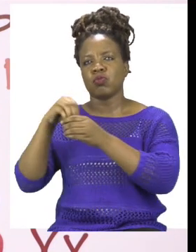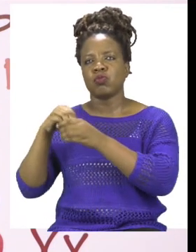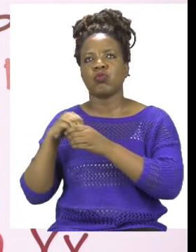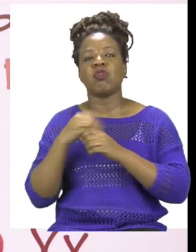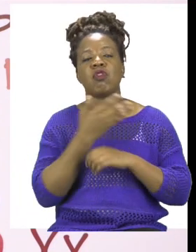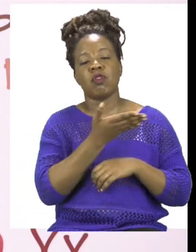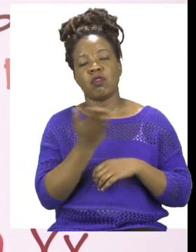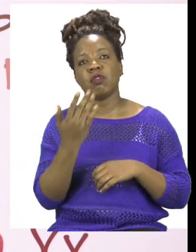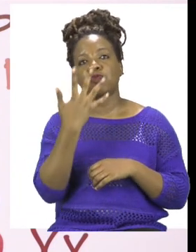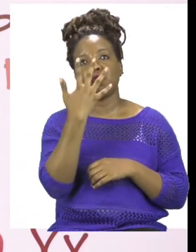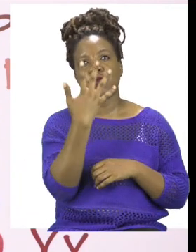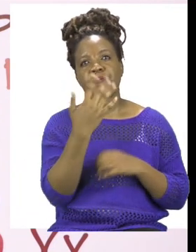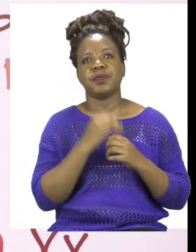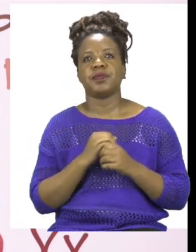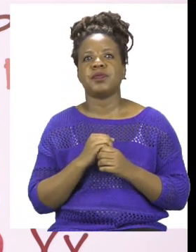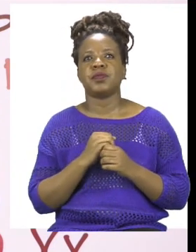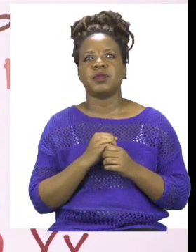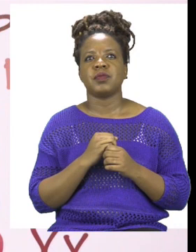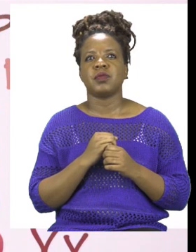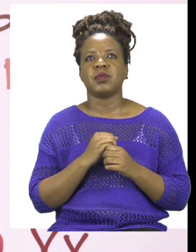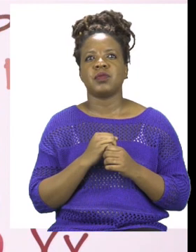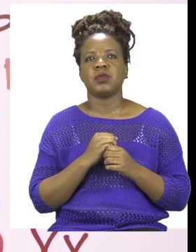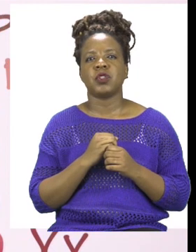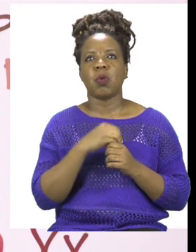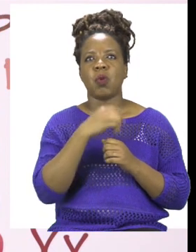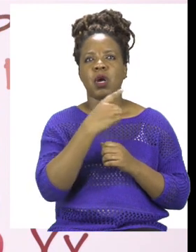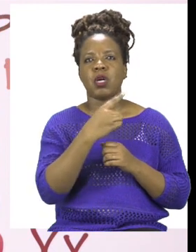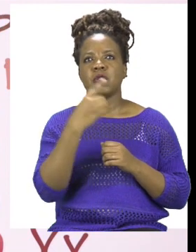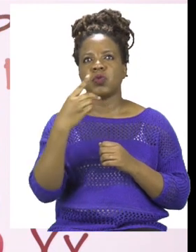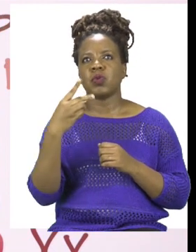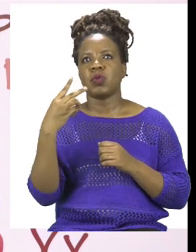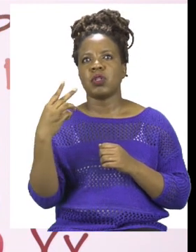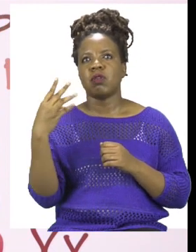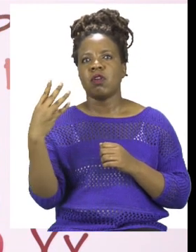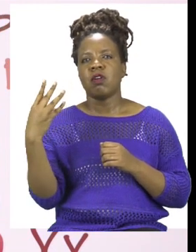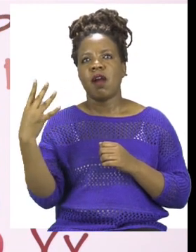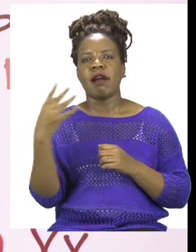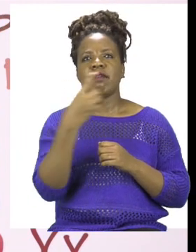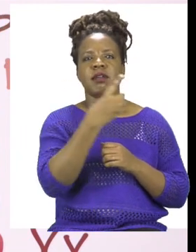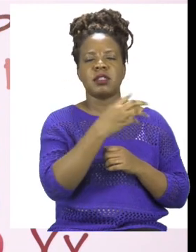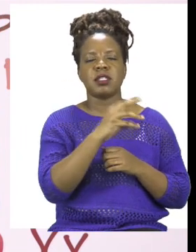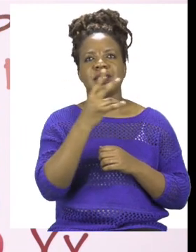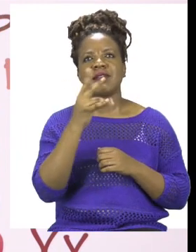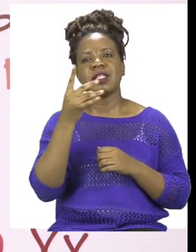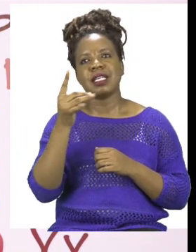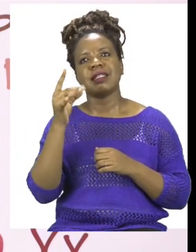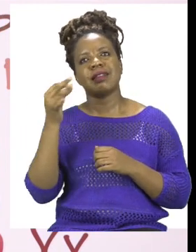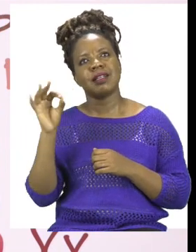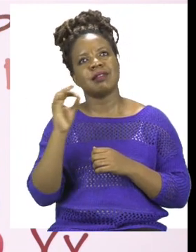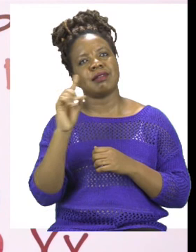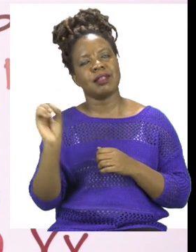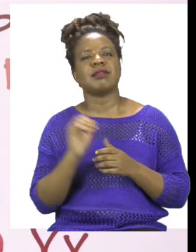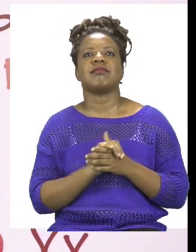sets equally by giving them 1 each and then going back again for another round. So let